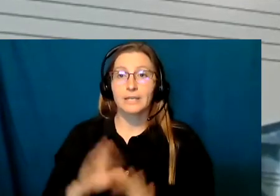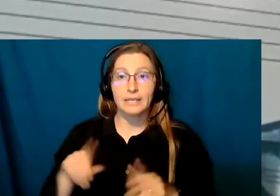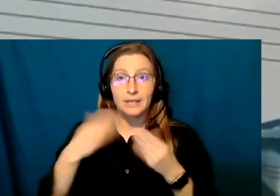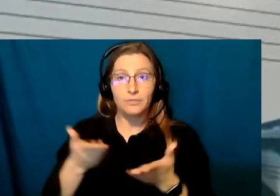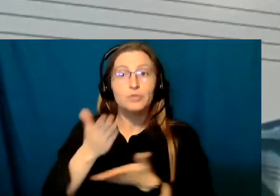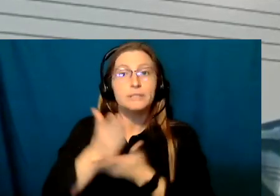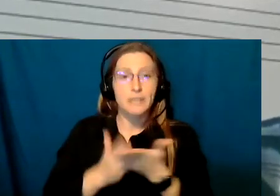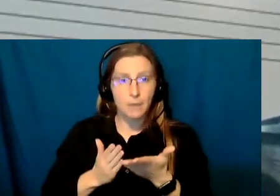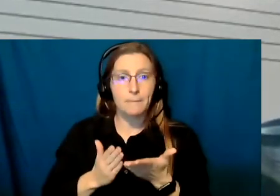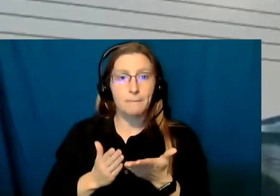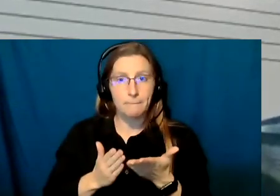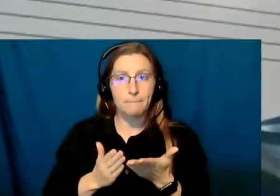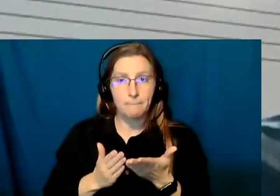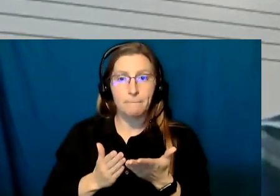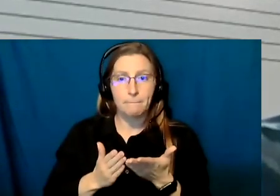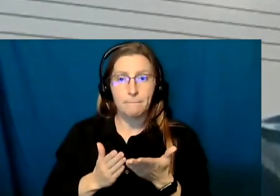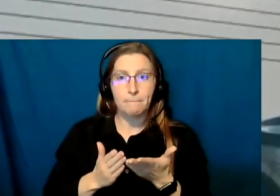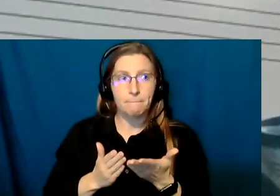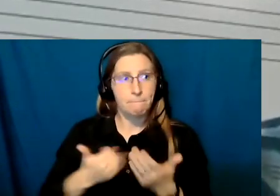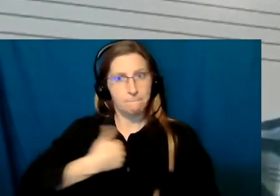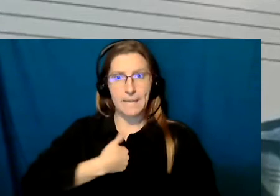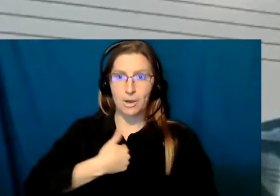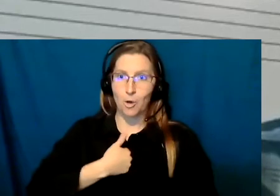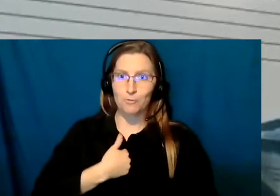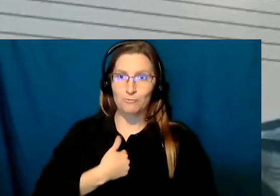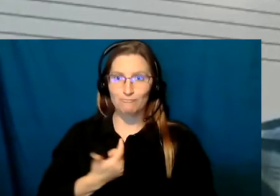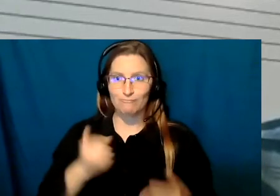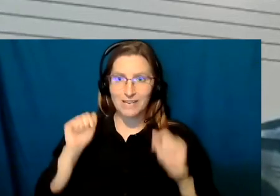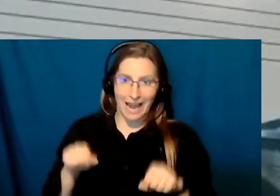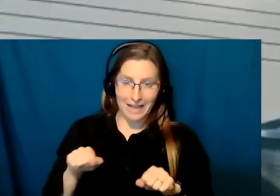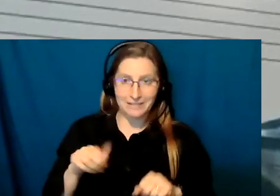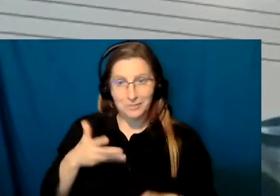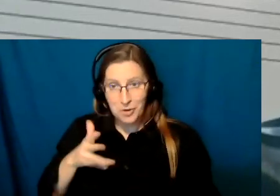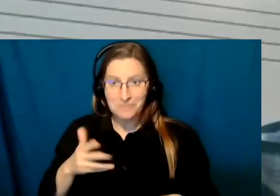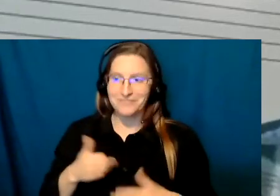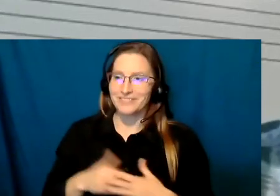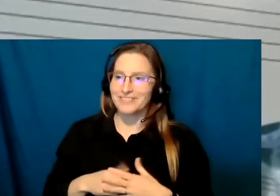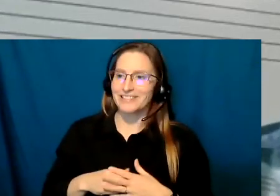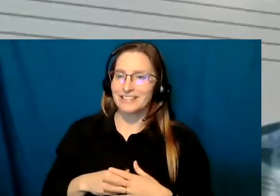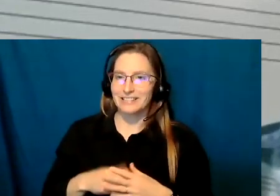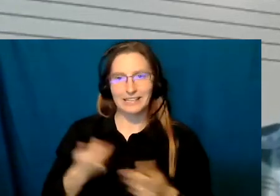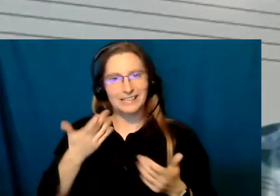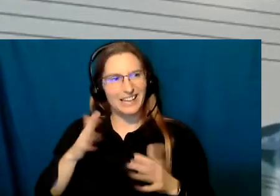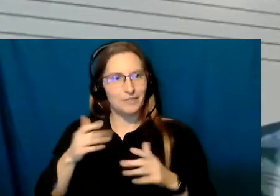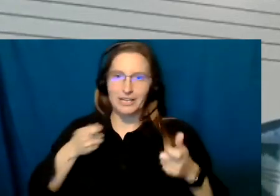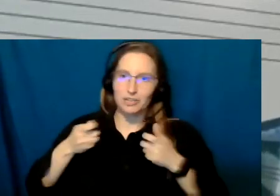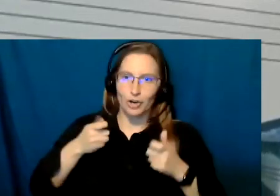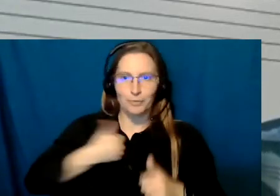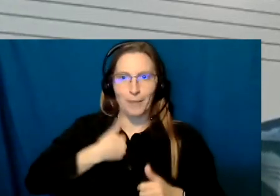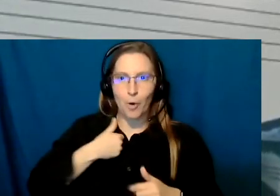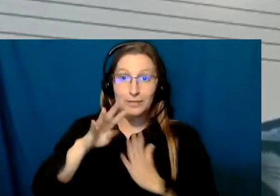to, in a way, be your own boss and be in charge of your own